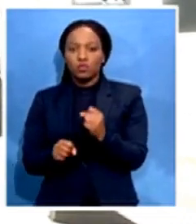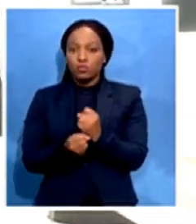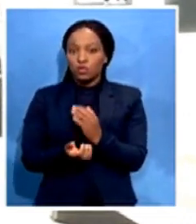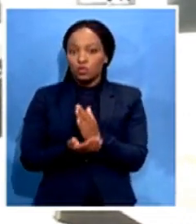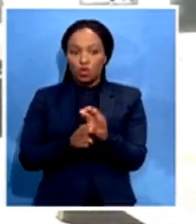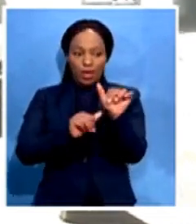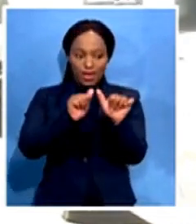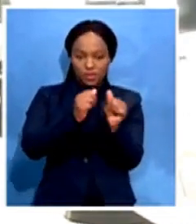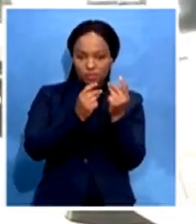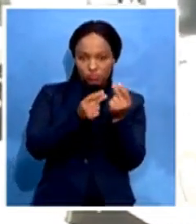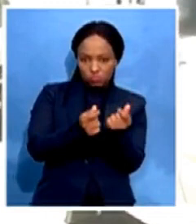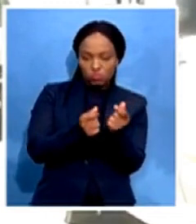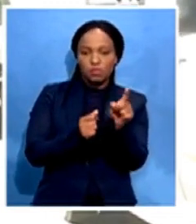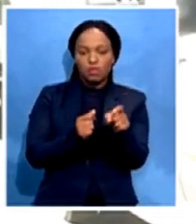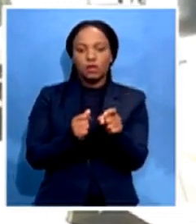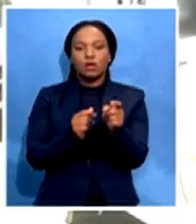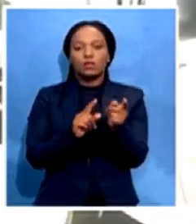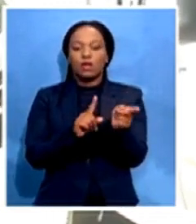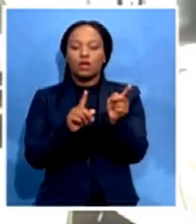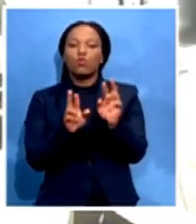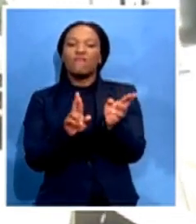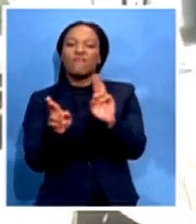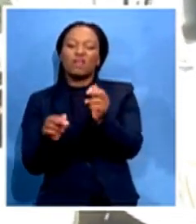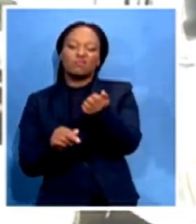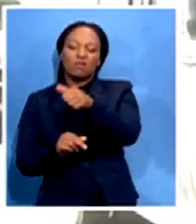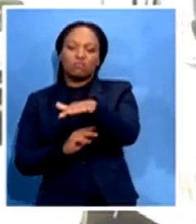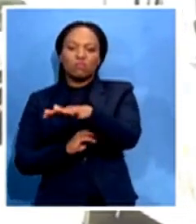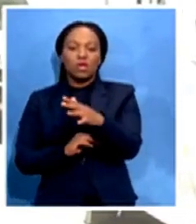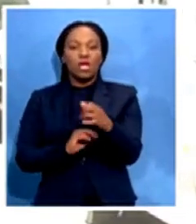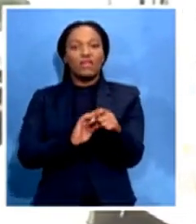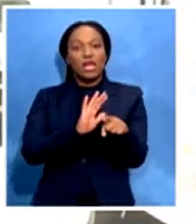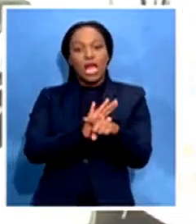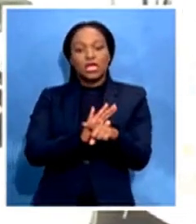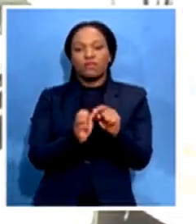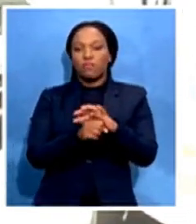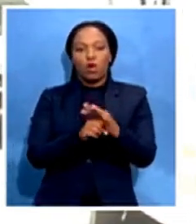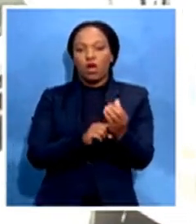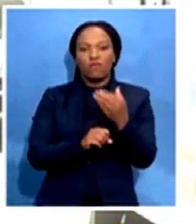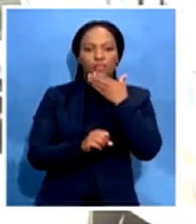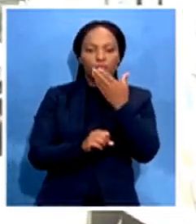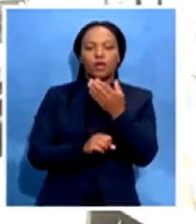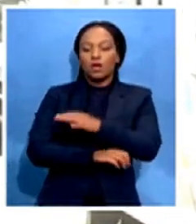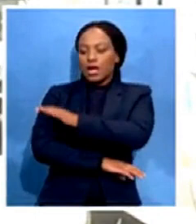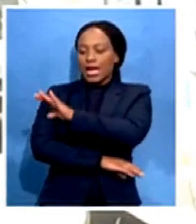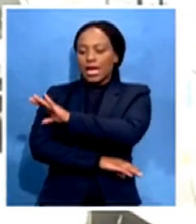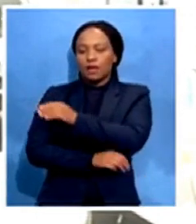in the correct direction. So if they're negative, they go to the various clinics that they've come to, or if they're positive,